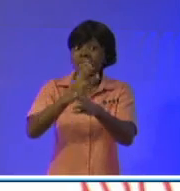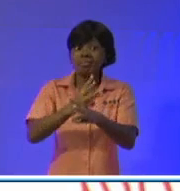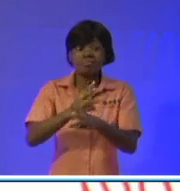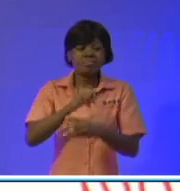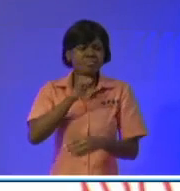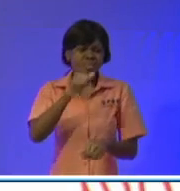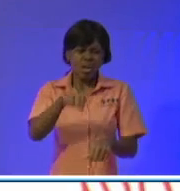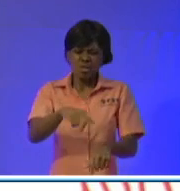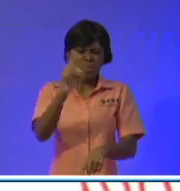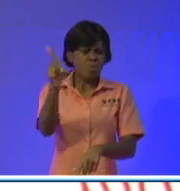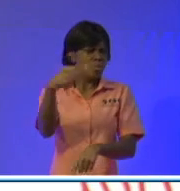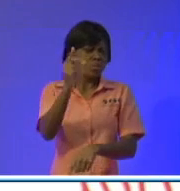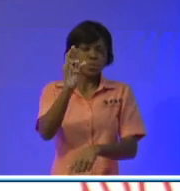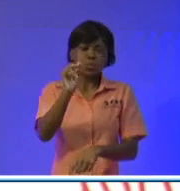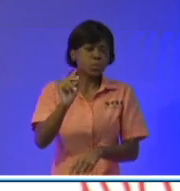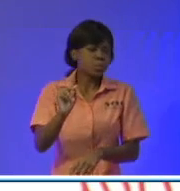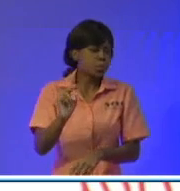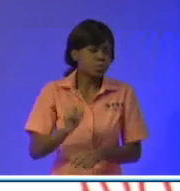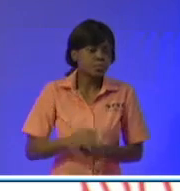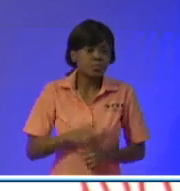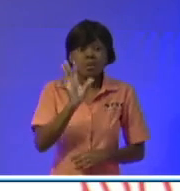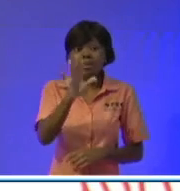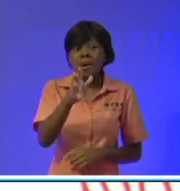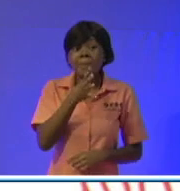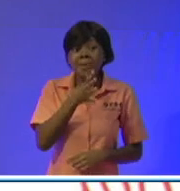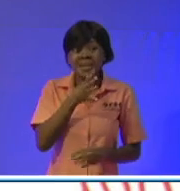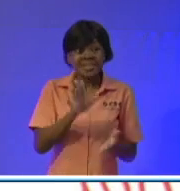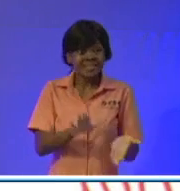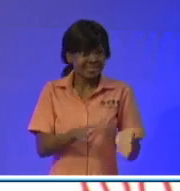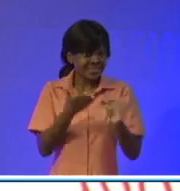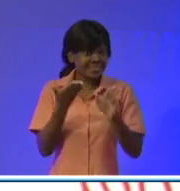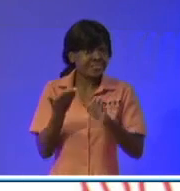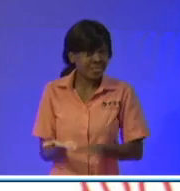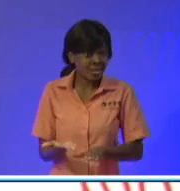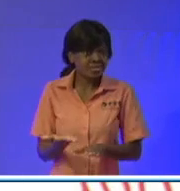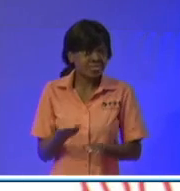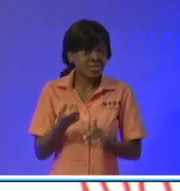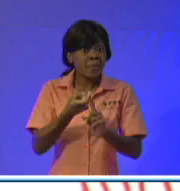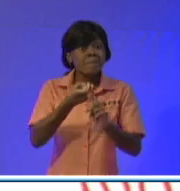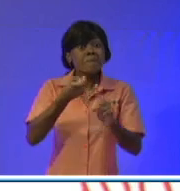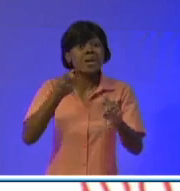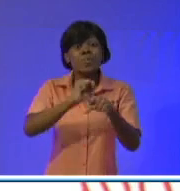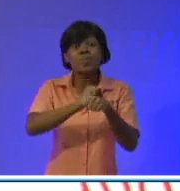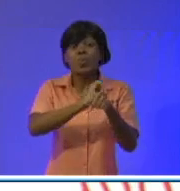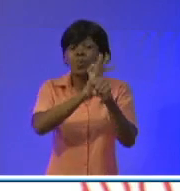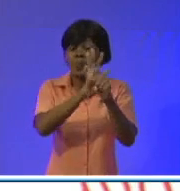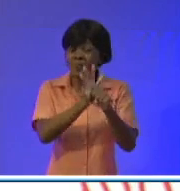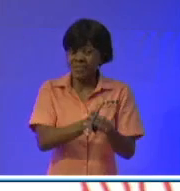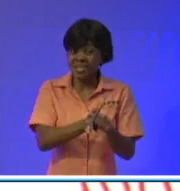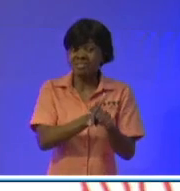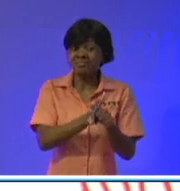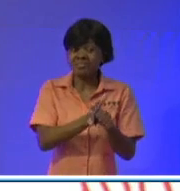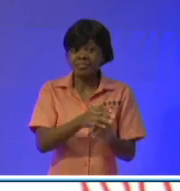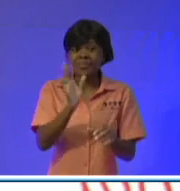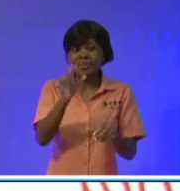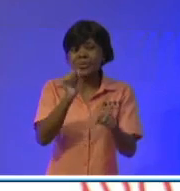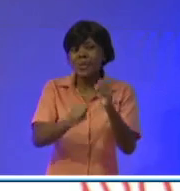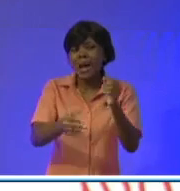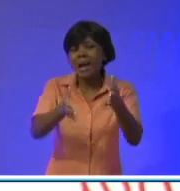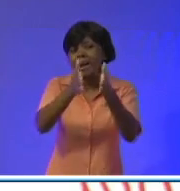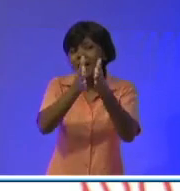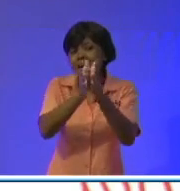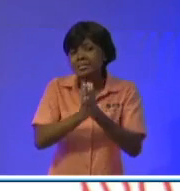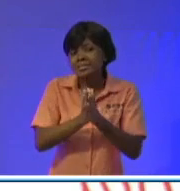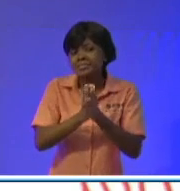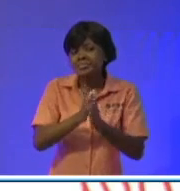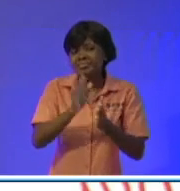COVID-19. So I want to ask the population one more time to form that barrier around our pregnant population.